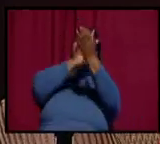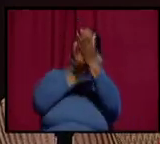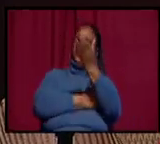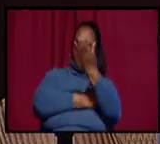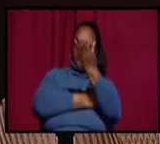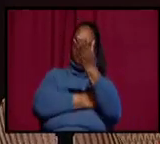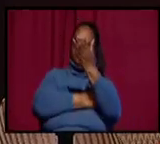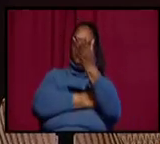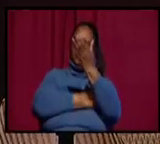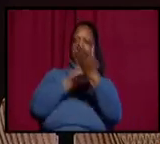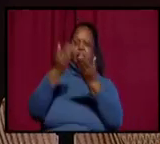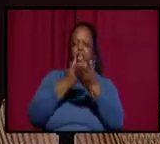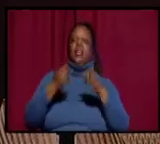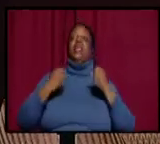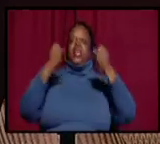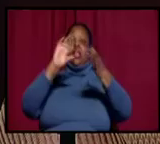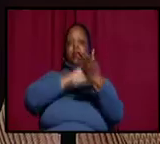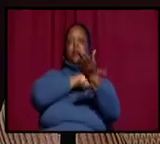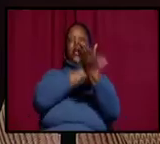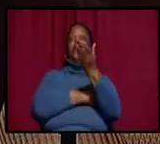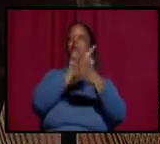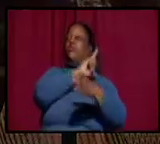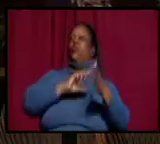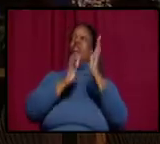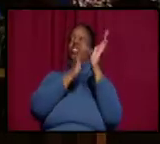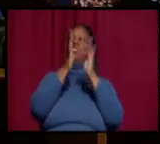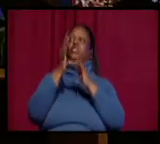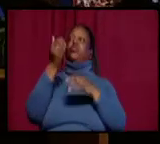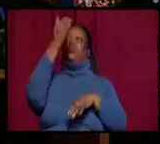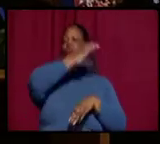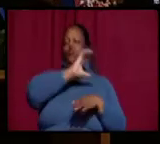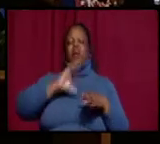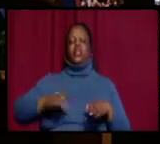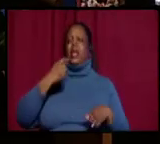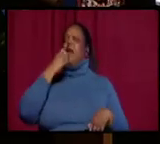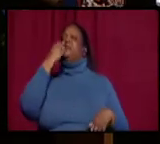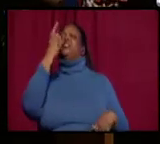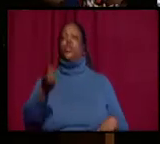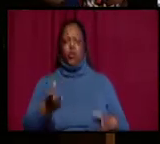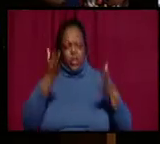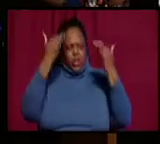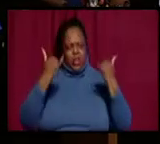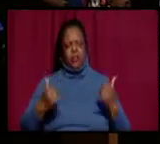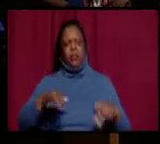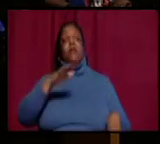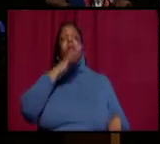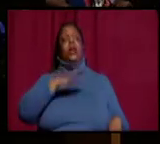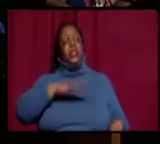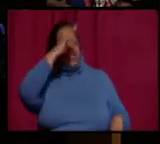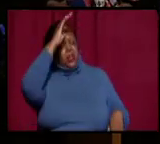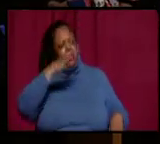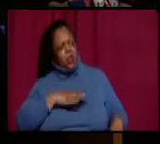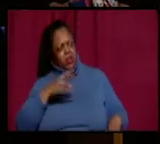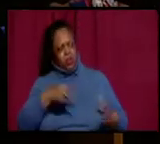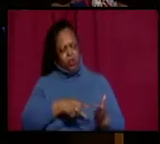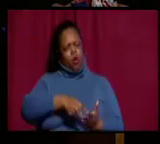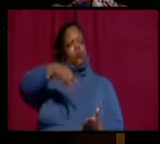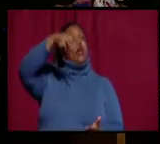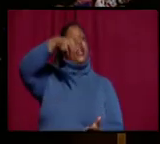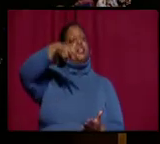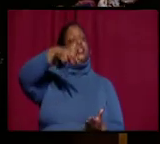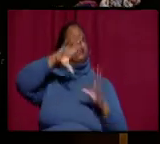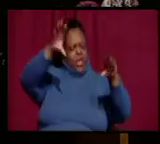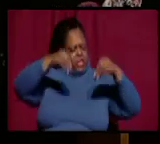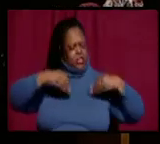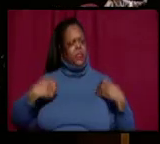healing power of the Lord Jesus Christ. I declare to you, woman, I declare to you, man, rise and be healed